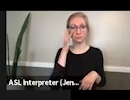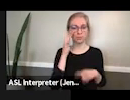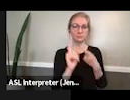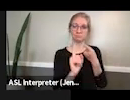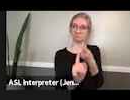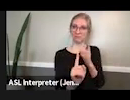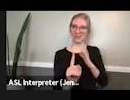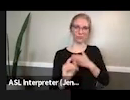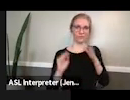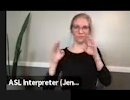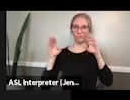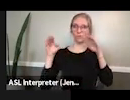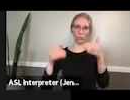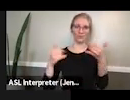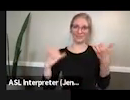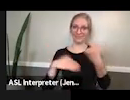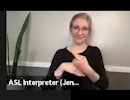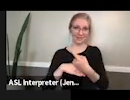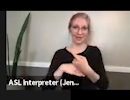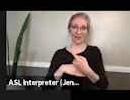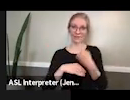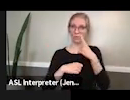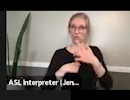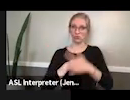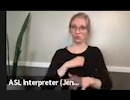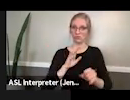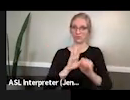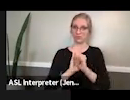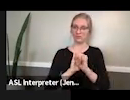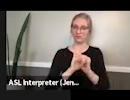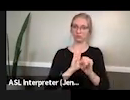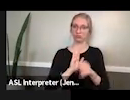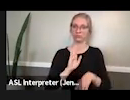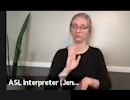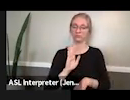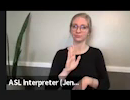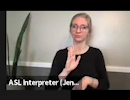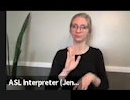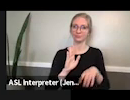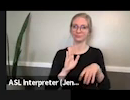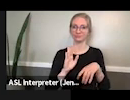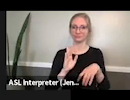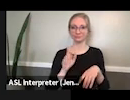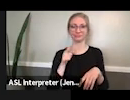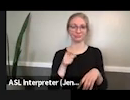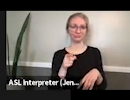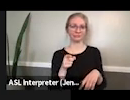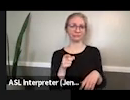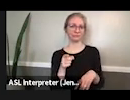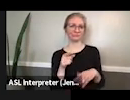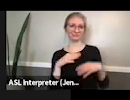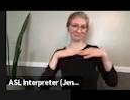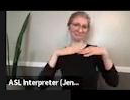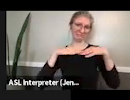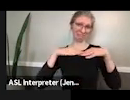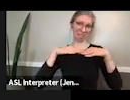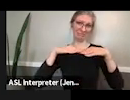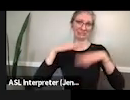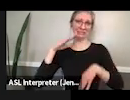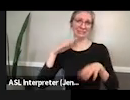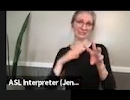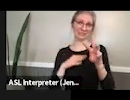focused on today with this early identification charge is that less than